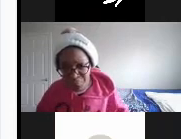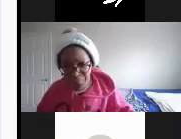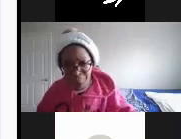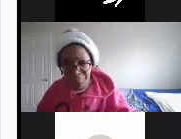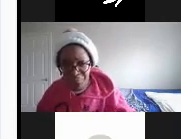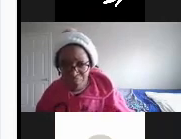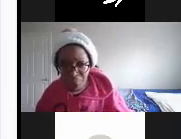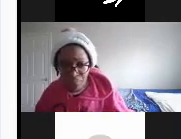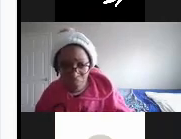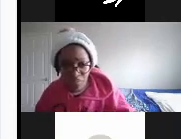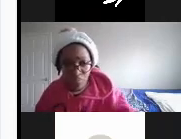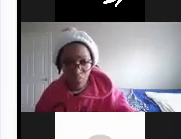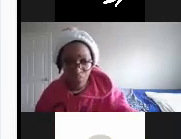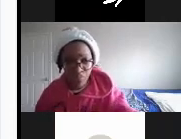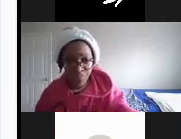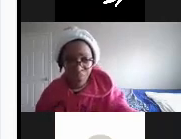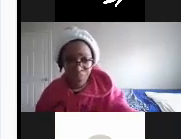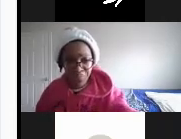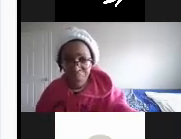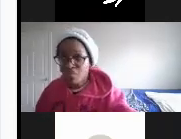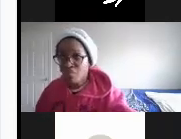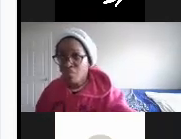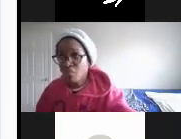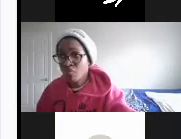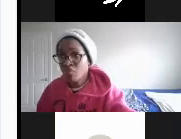hearts if we're going to really do the work we came to do.